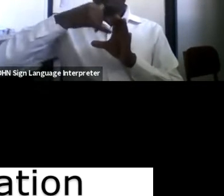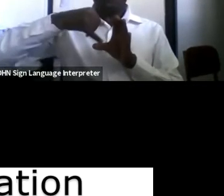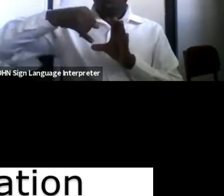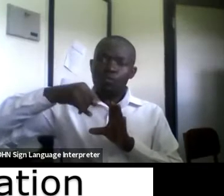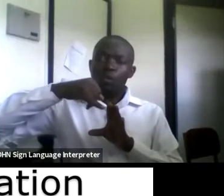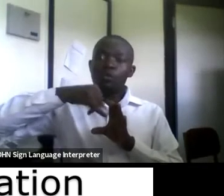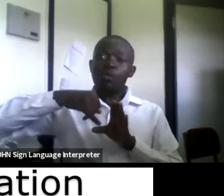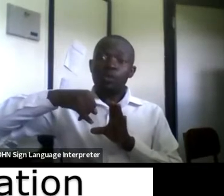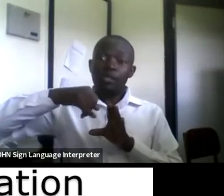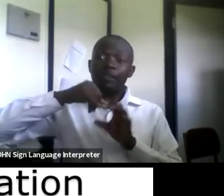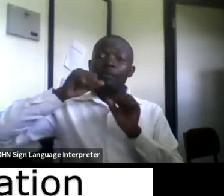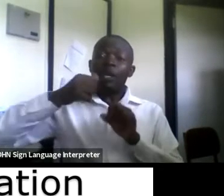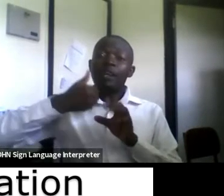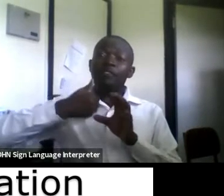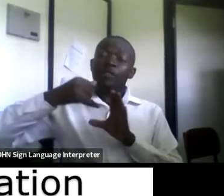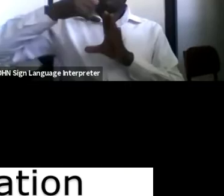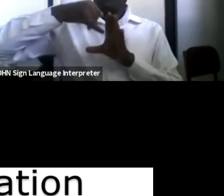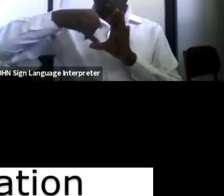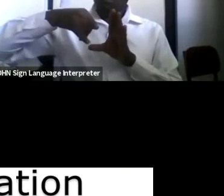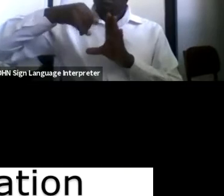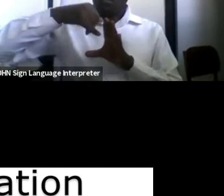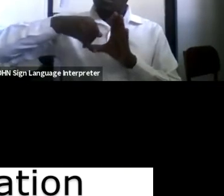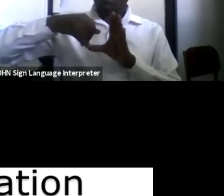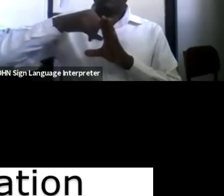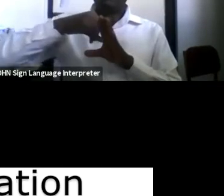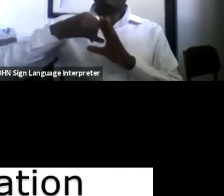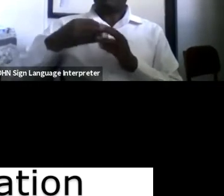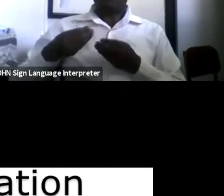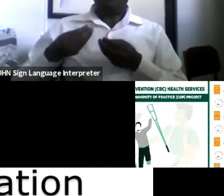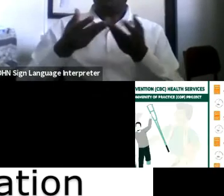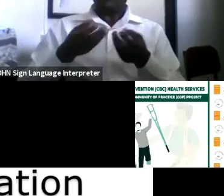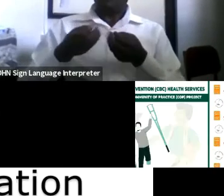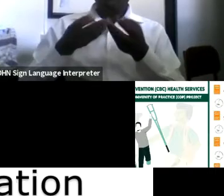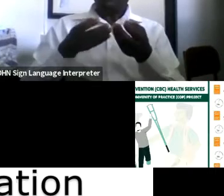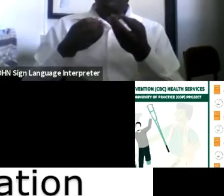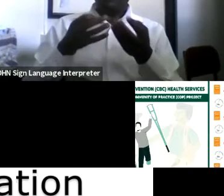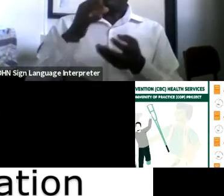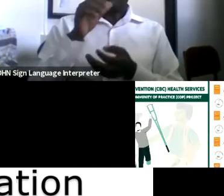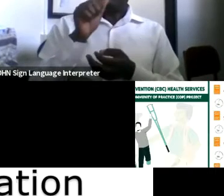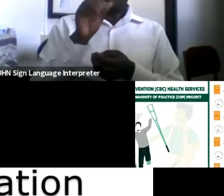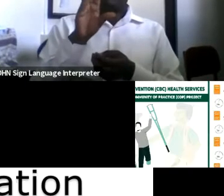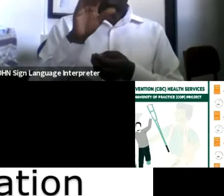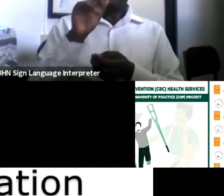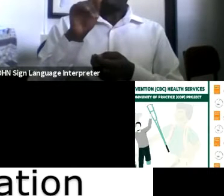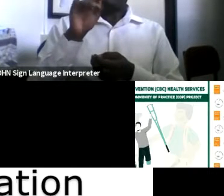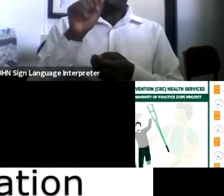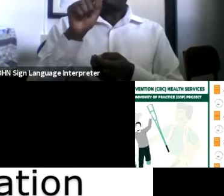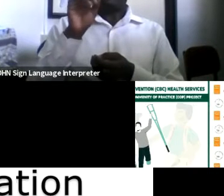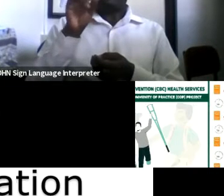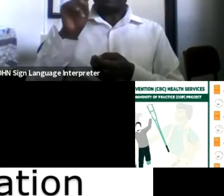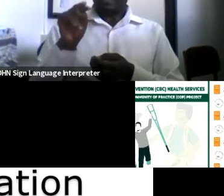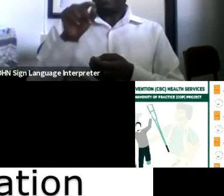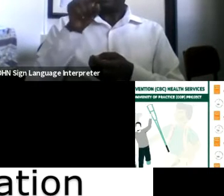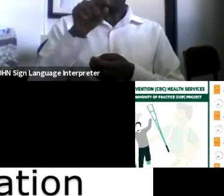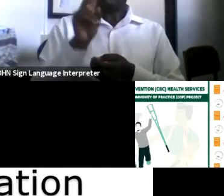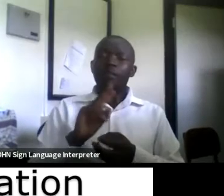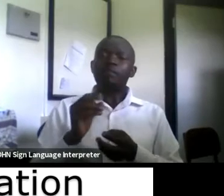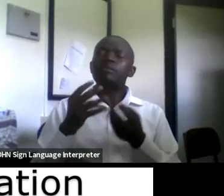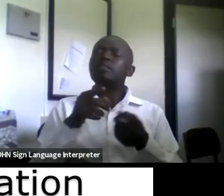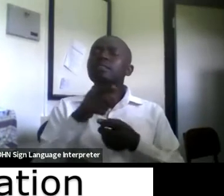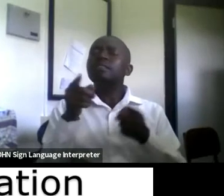be inclusive facilitation. And the people, very clearly the resolution talks about who are these people who